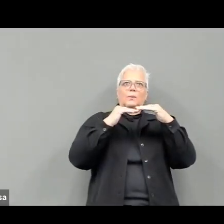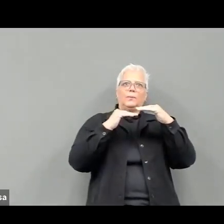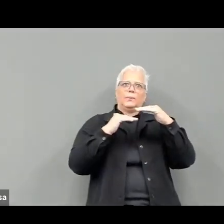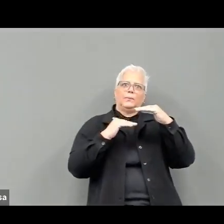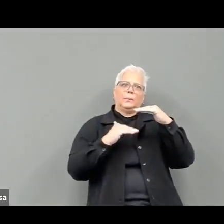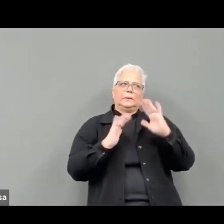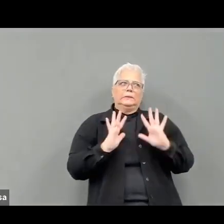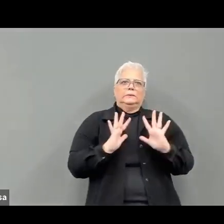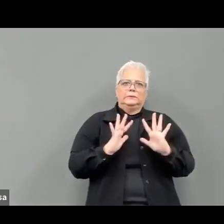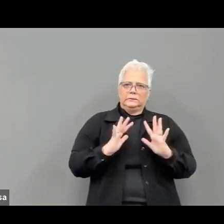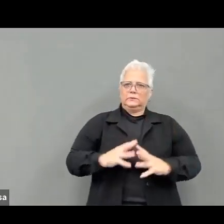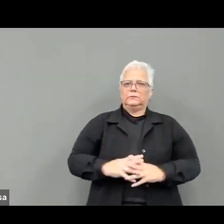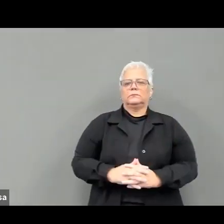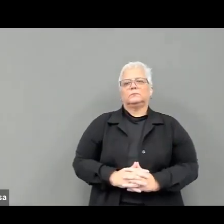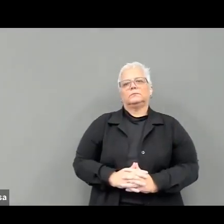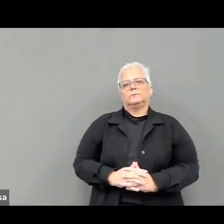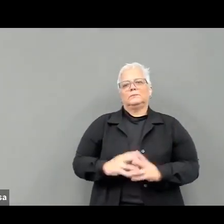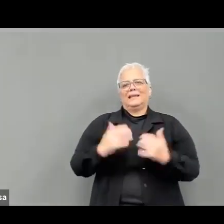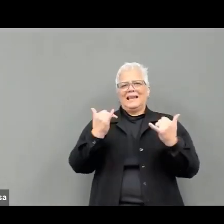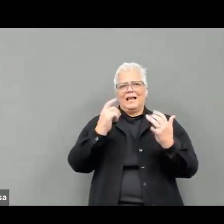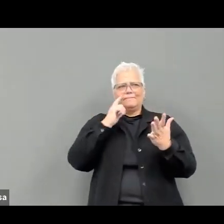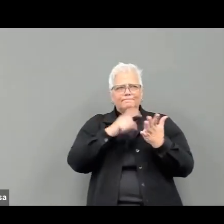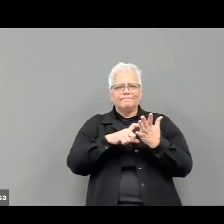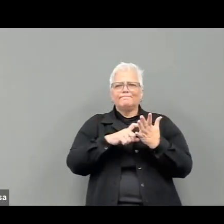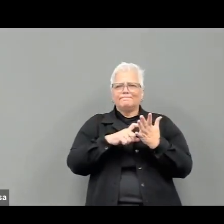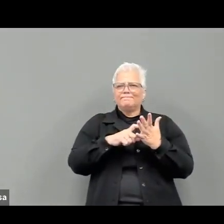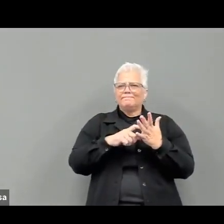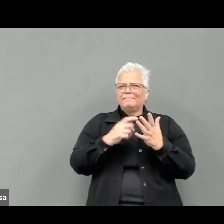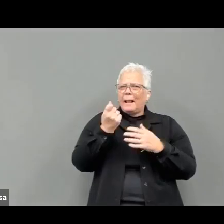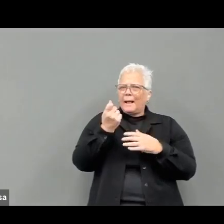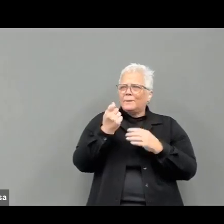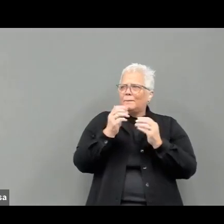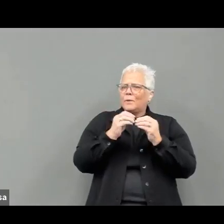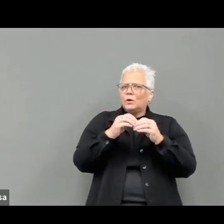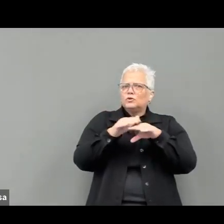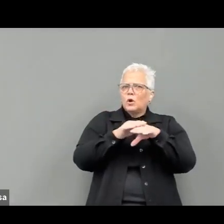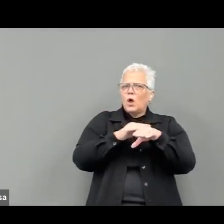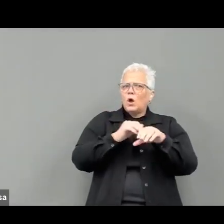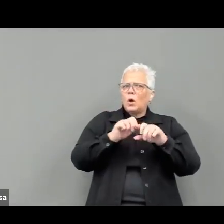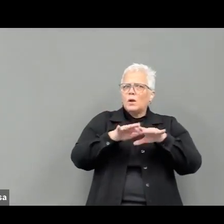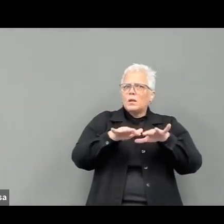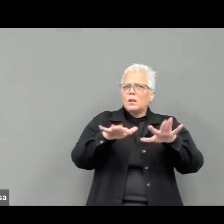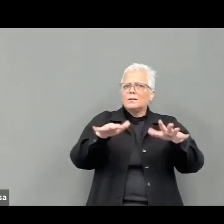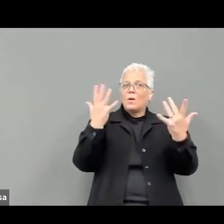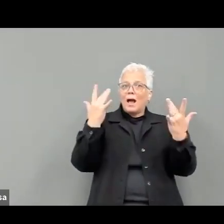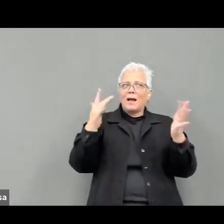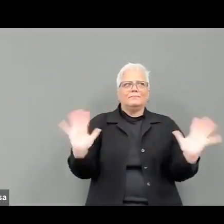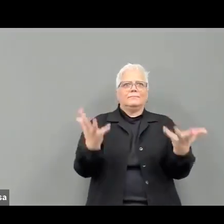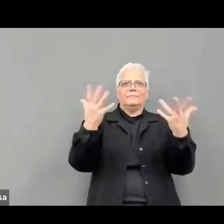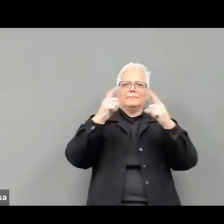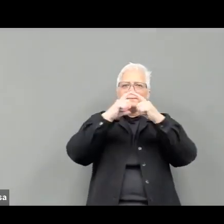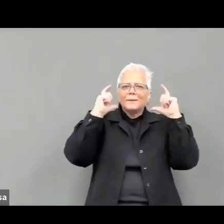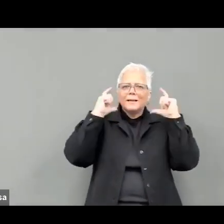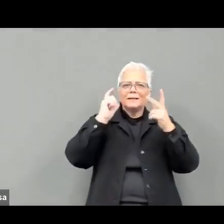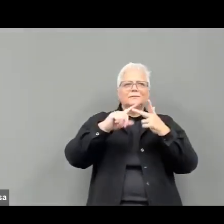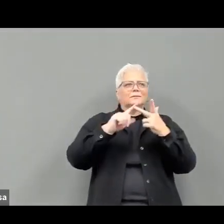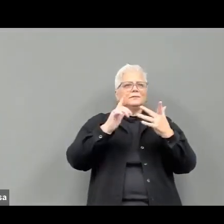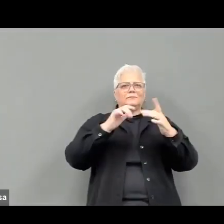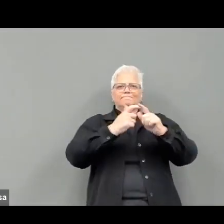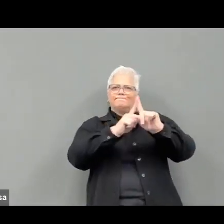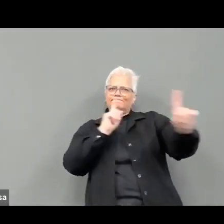the spread of this virus, wearing masks, watching our distance, washing our hands, it's clearly making an